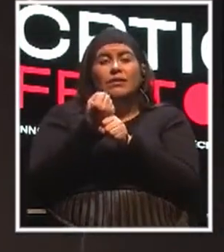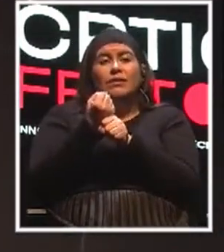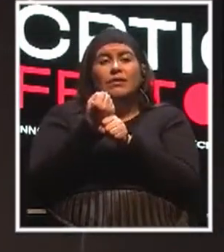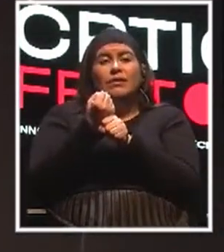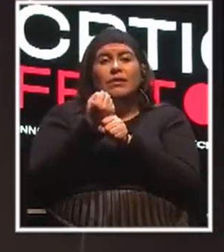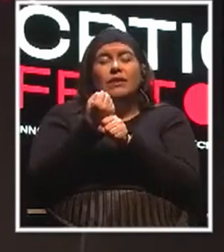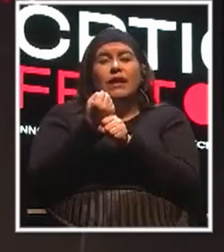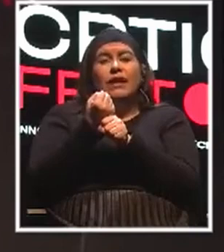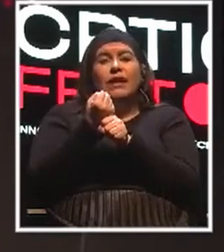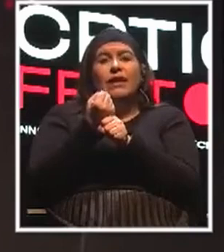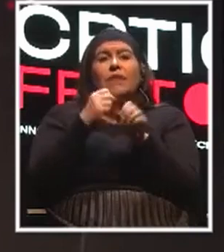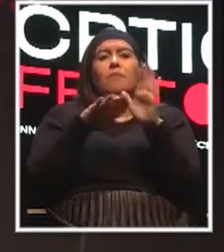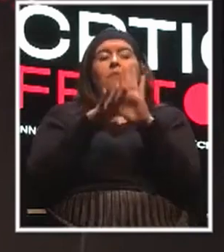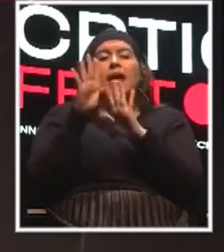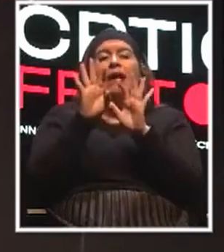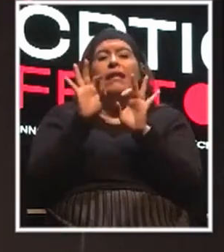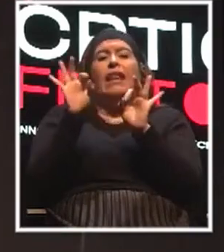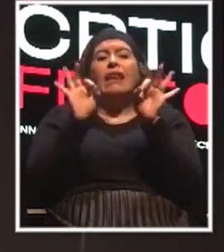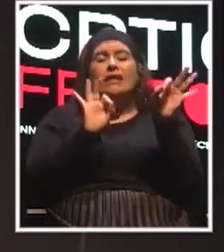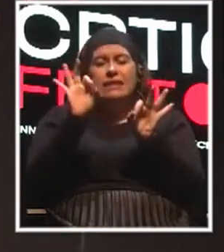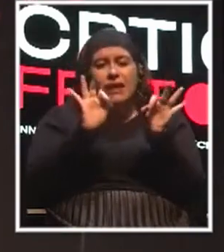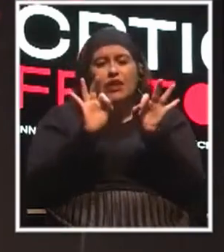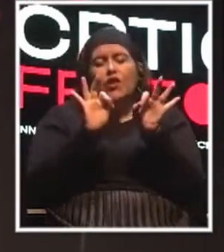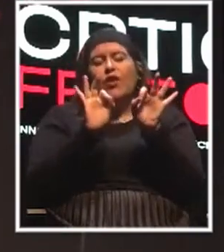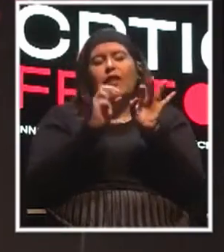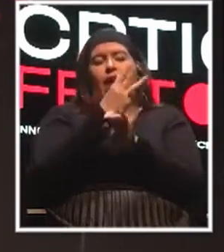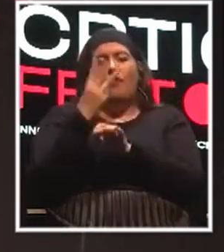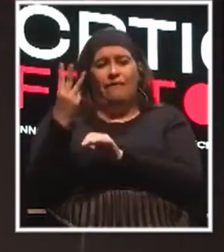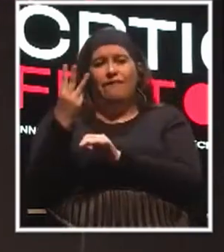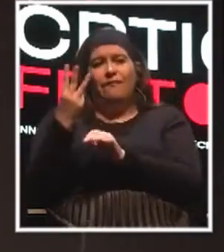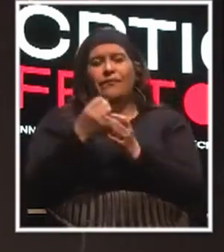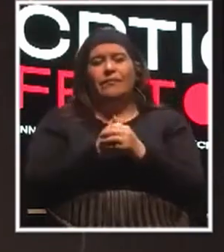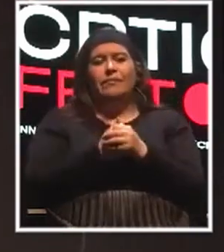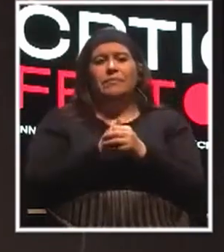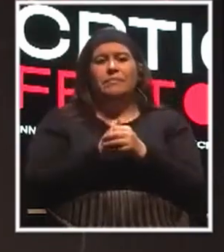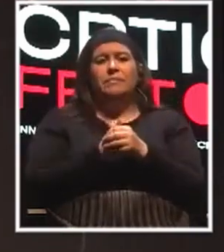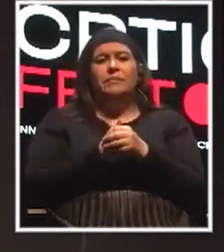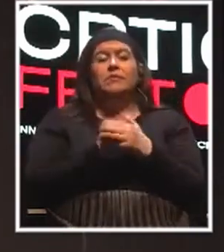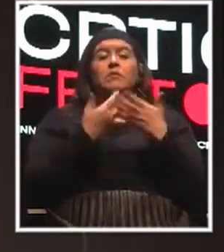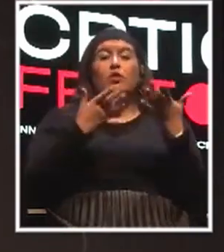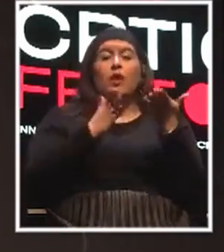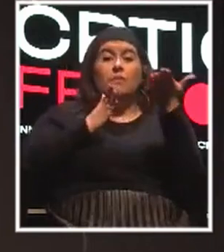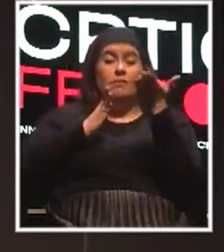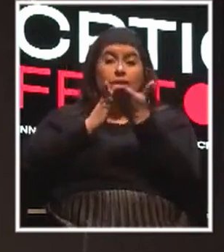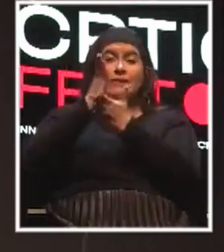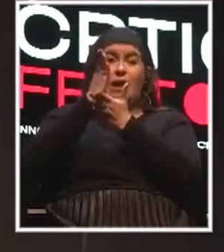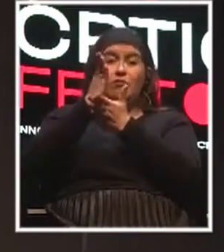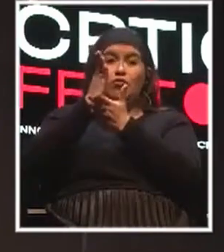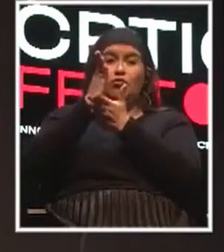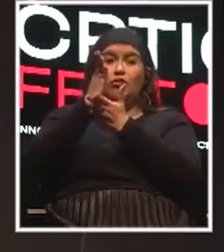the web design piece of it, but that was a kind of, we started, Game of Thrones went on the air in